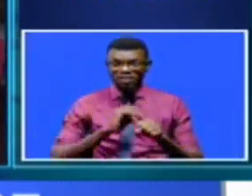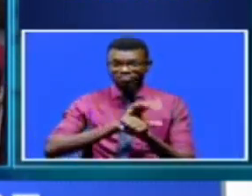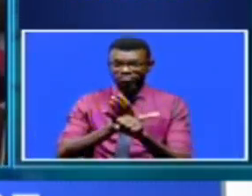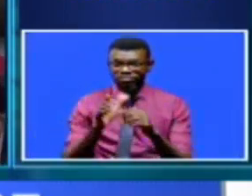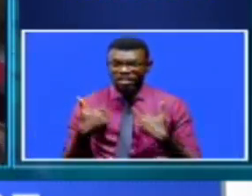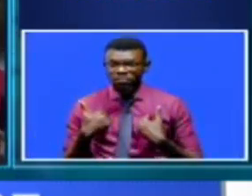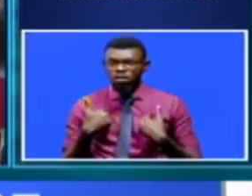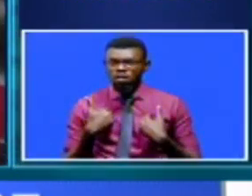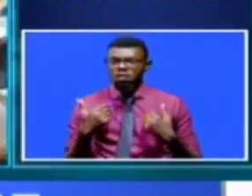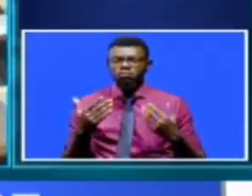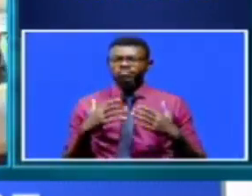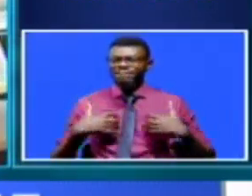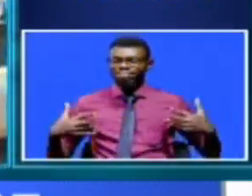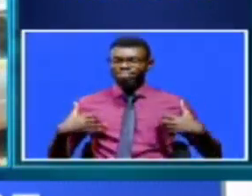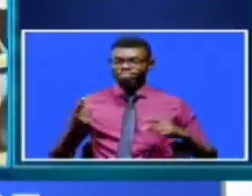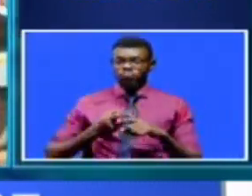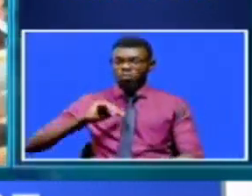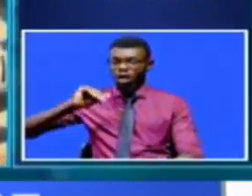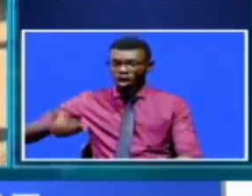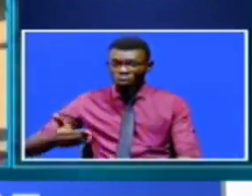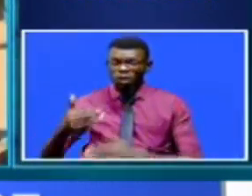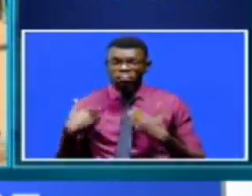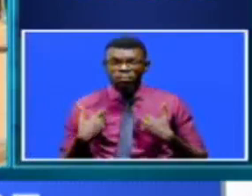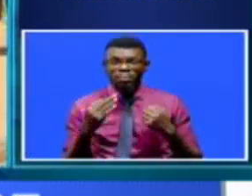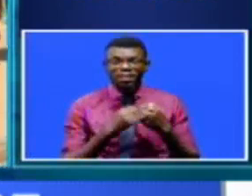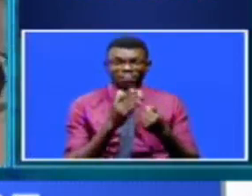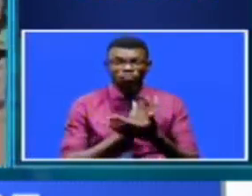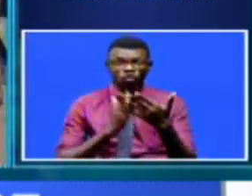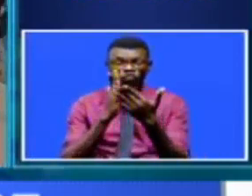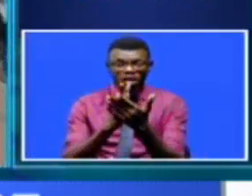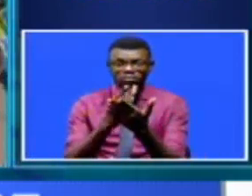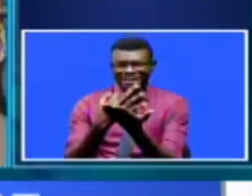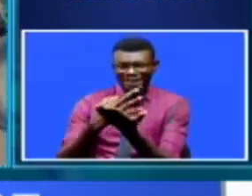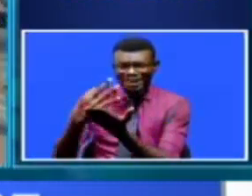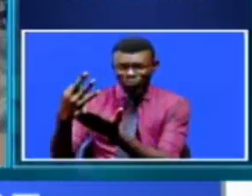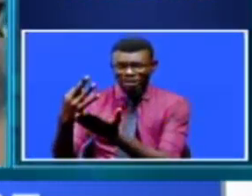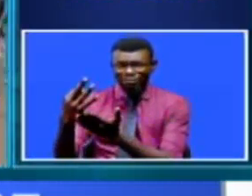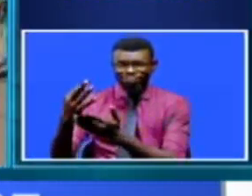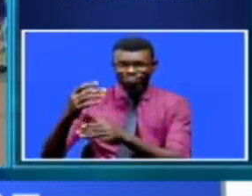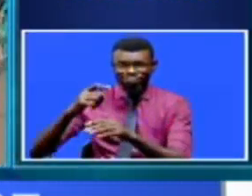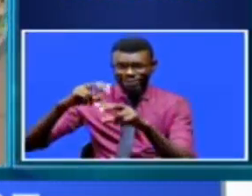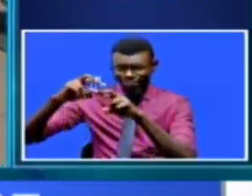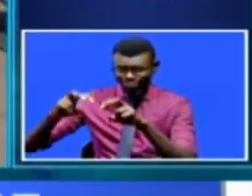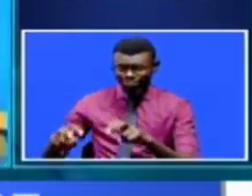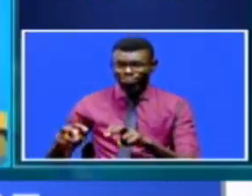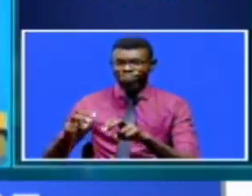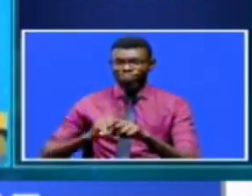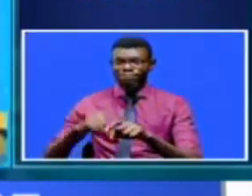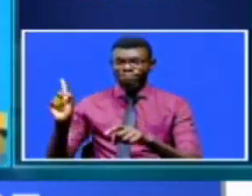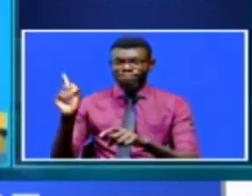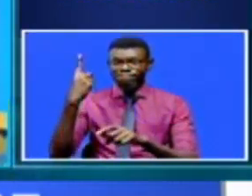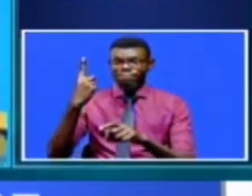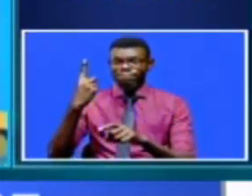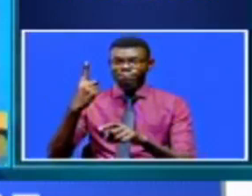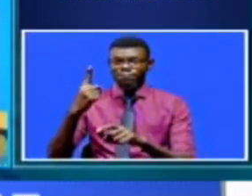them urban refugees. The 8 cases confirmed in less than 3 weeks after the first case was recorded. As part